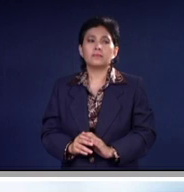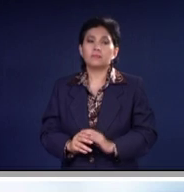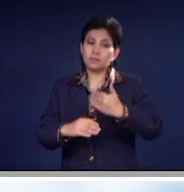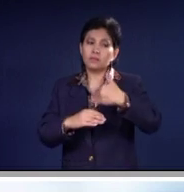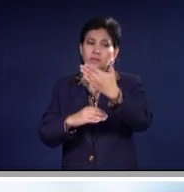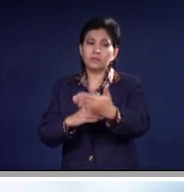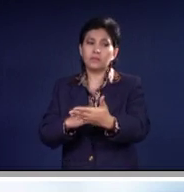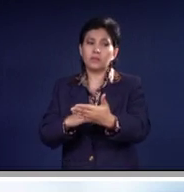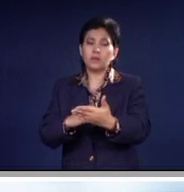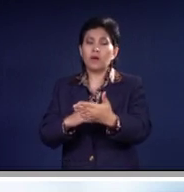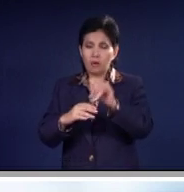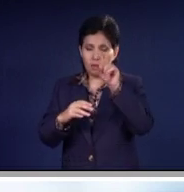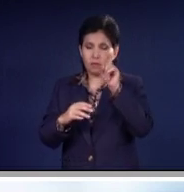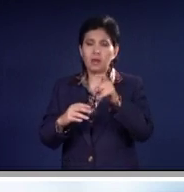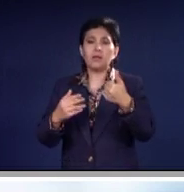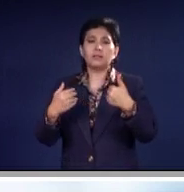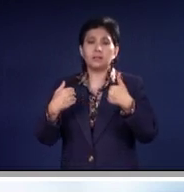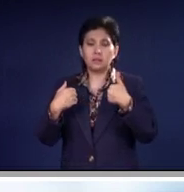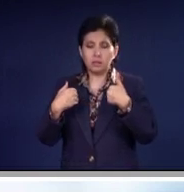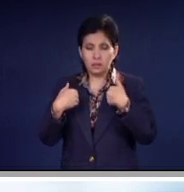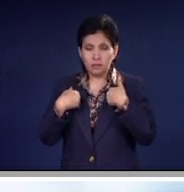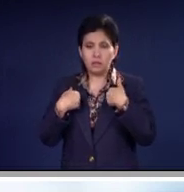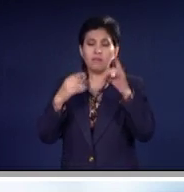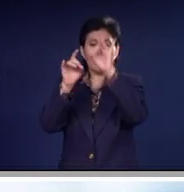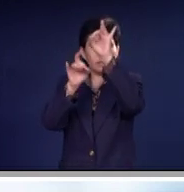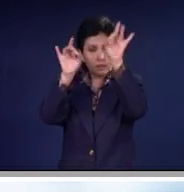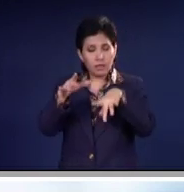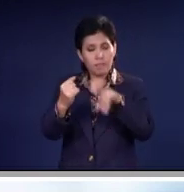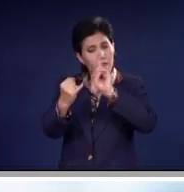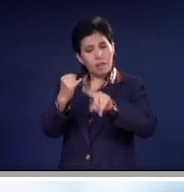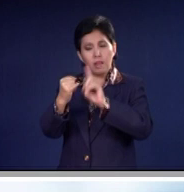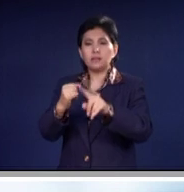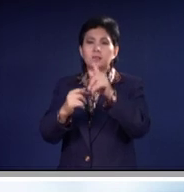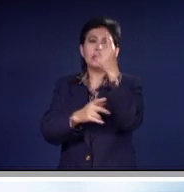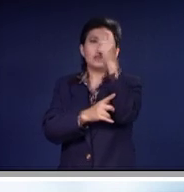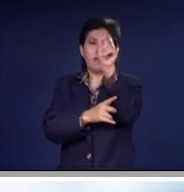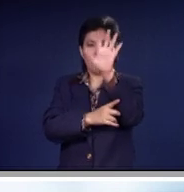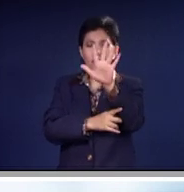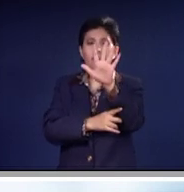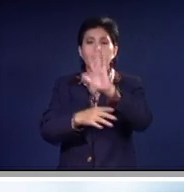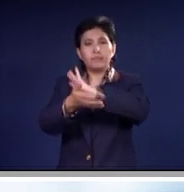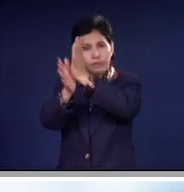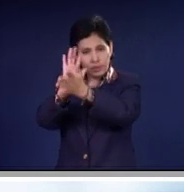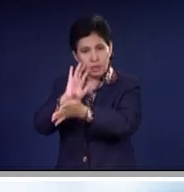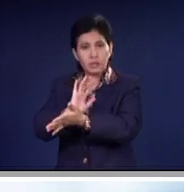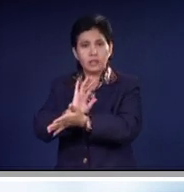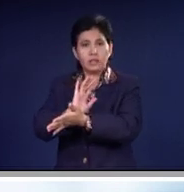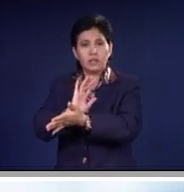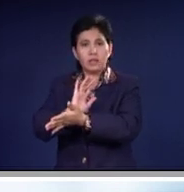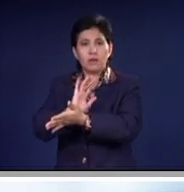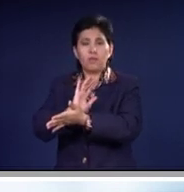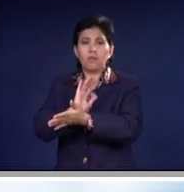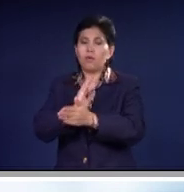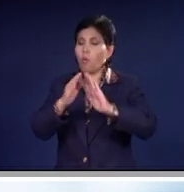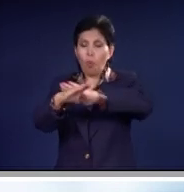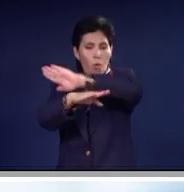Next one, you would also have your exam at the end of T5. So the exam would cover